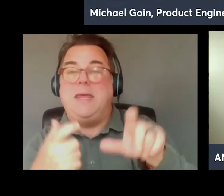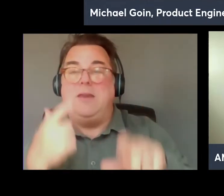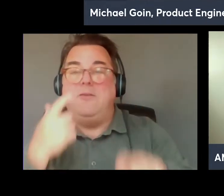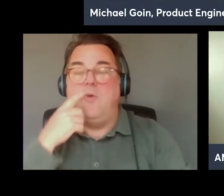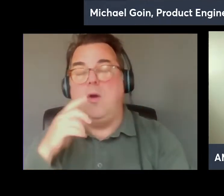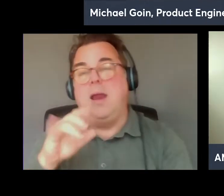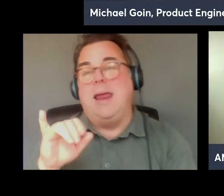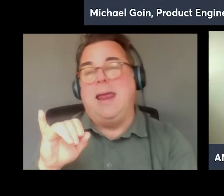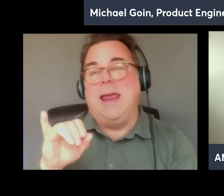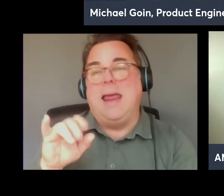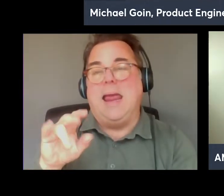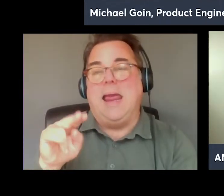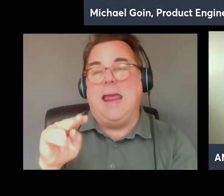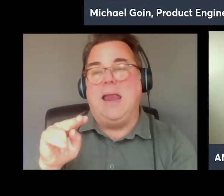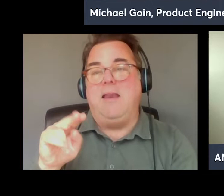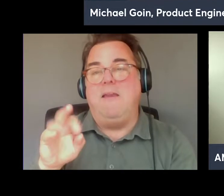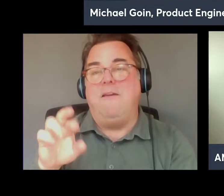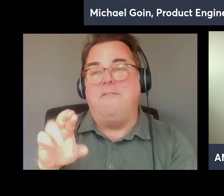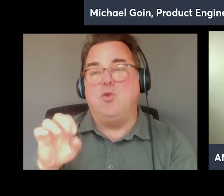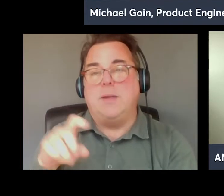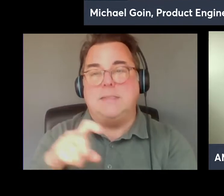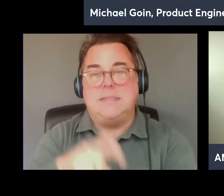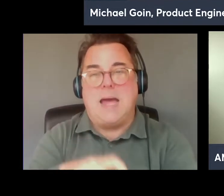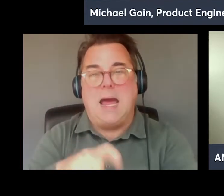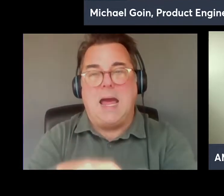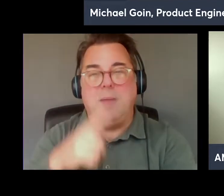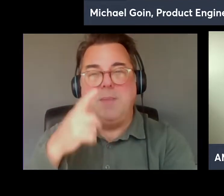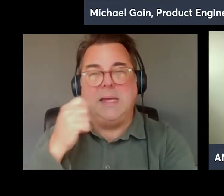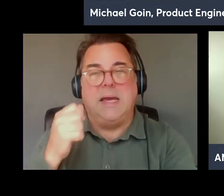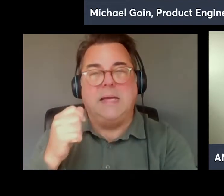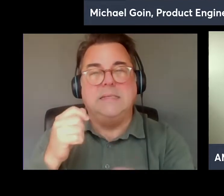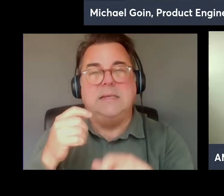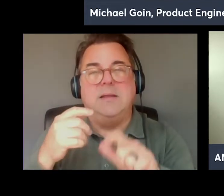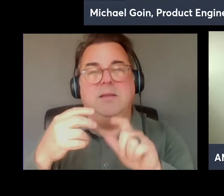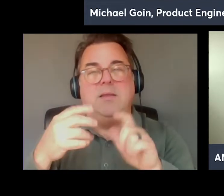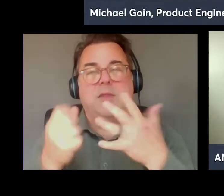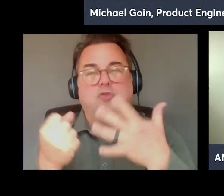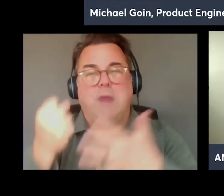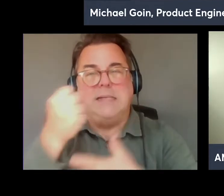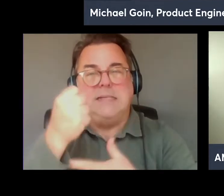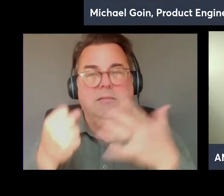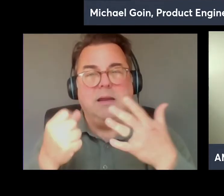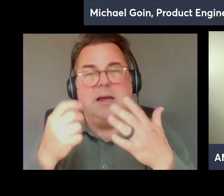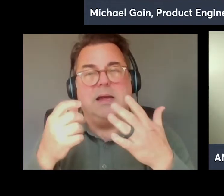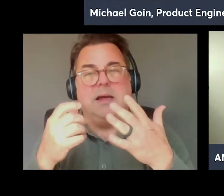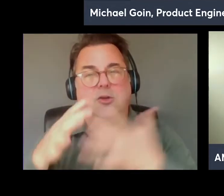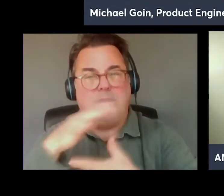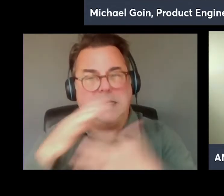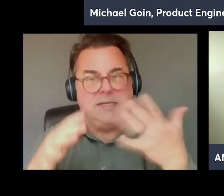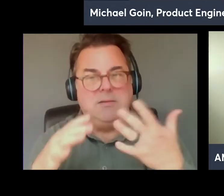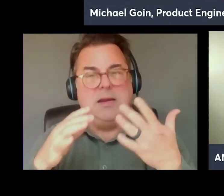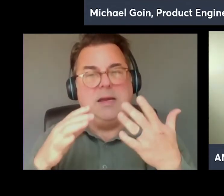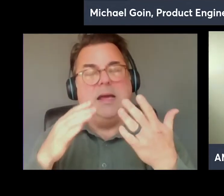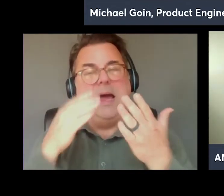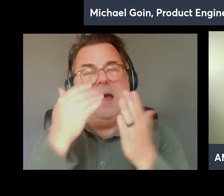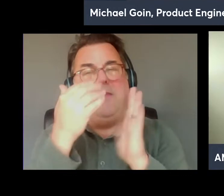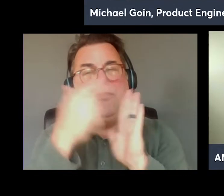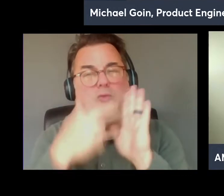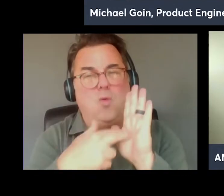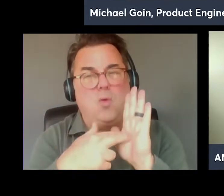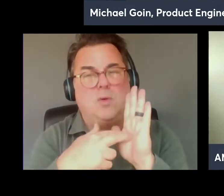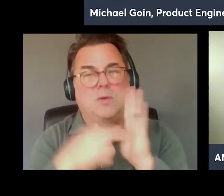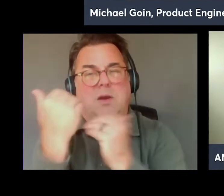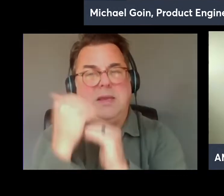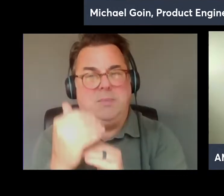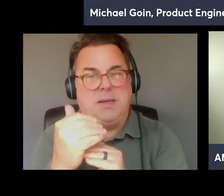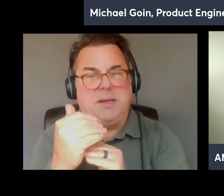all these sparse parameters. And here is the magic that neural magic really adds in terms of pushing forward the research and how sparse